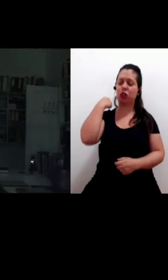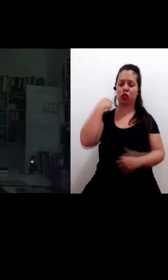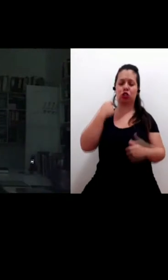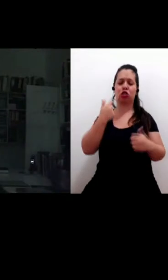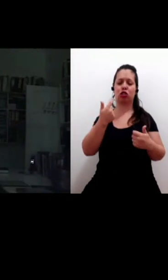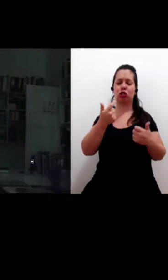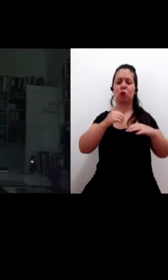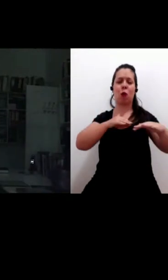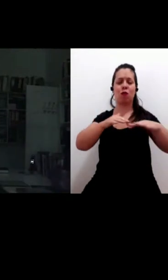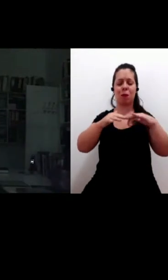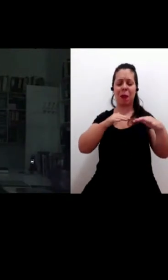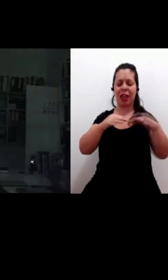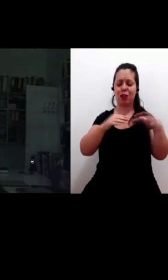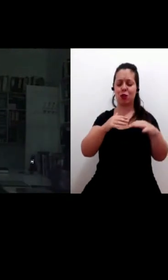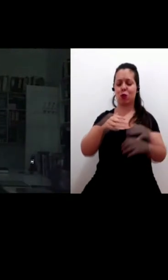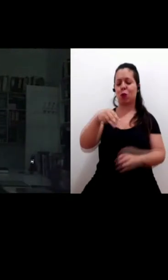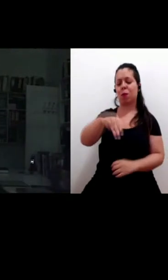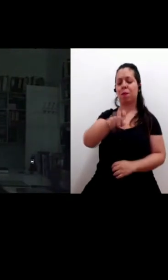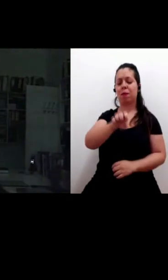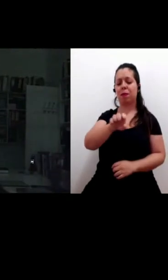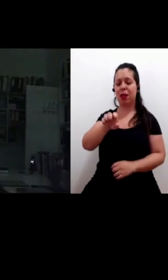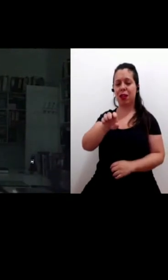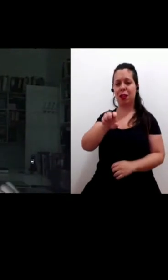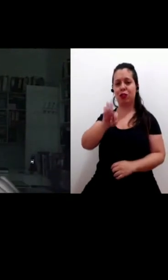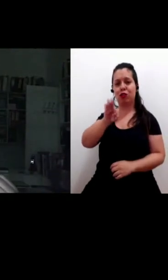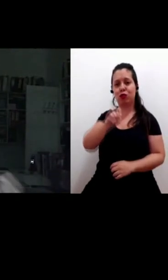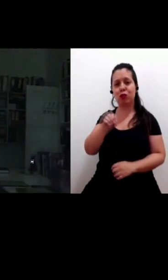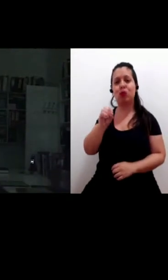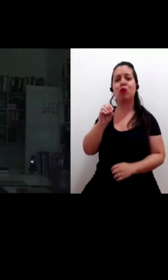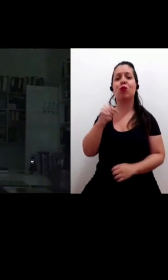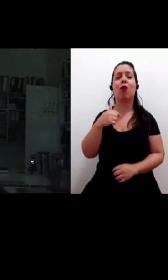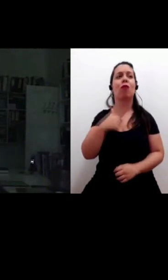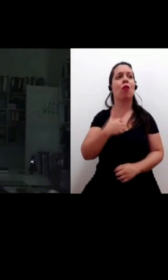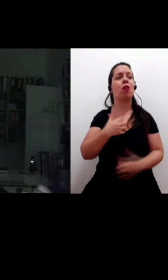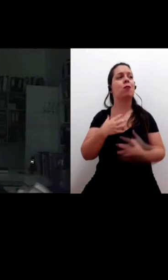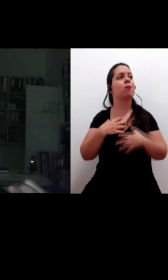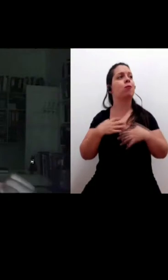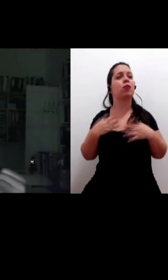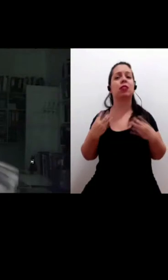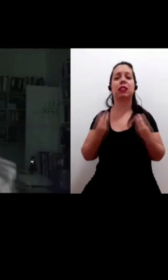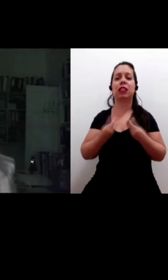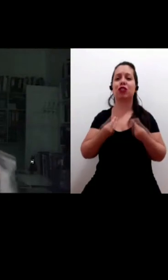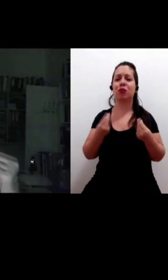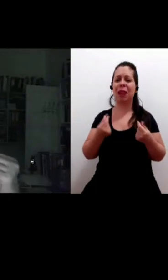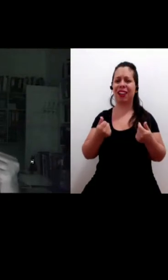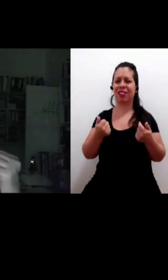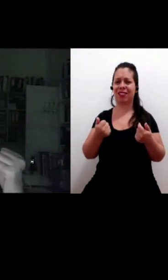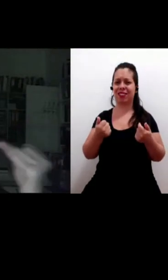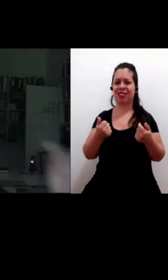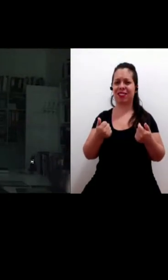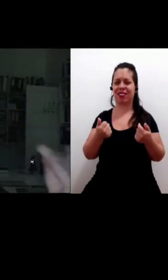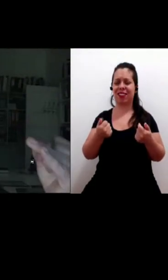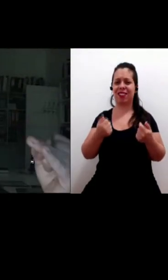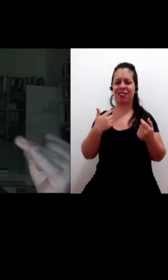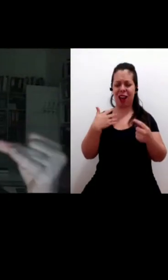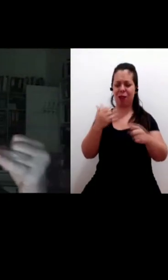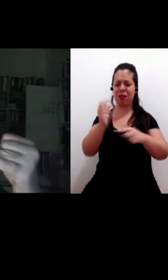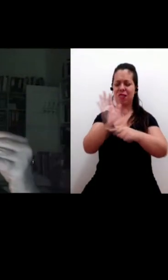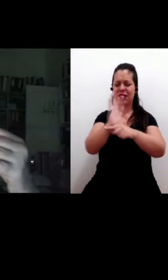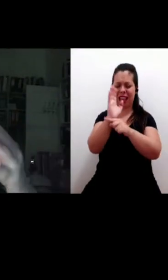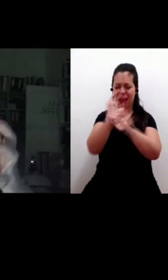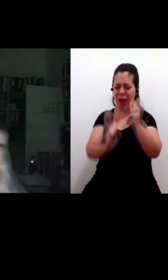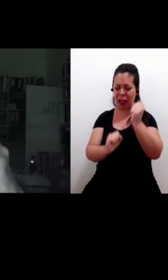this was just a feeling that the film industry is sexist, the film industry